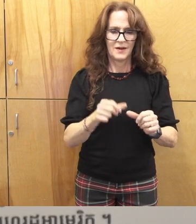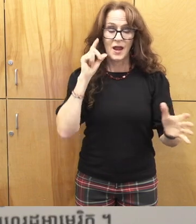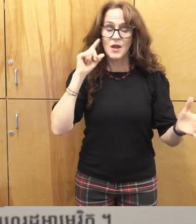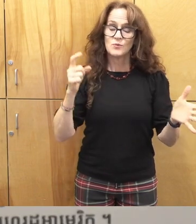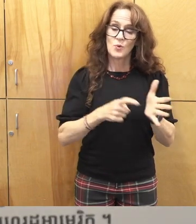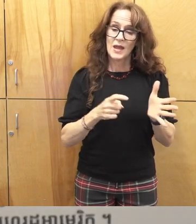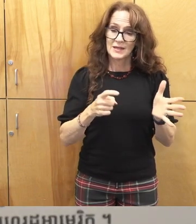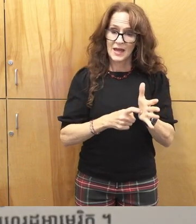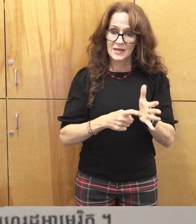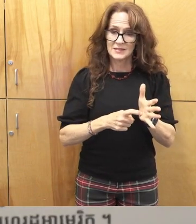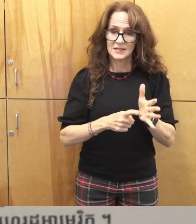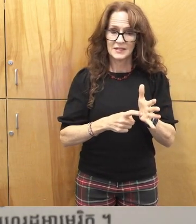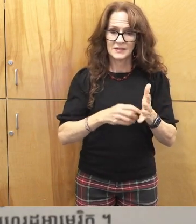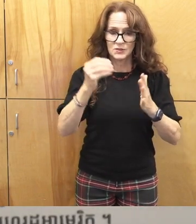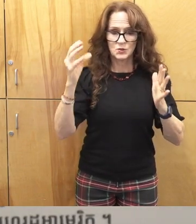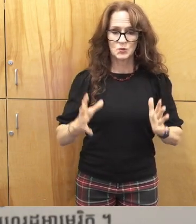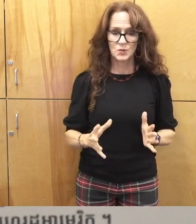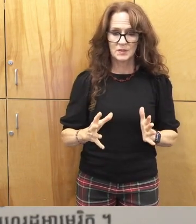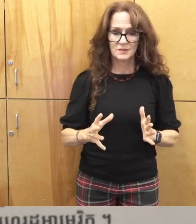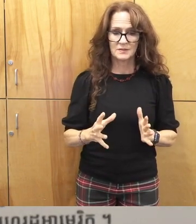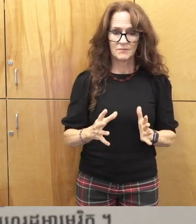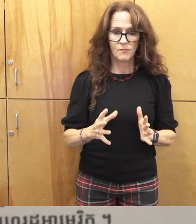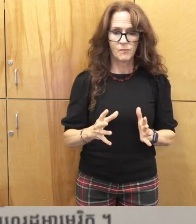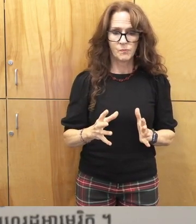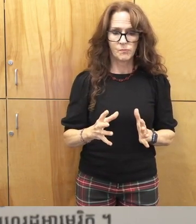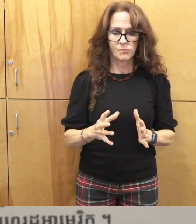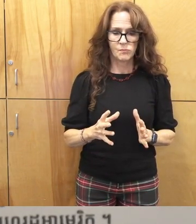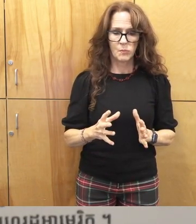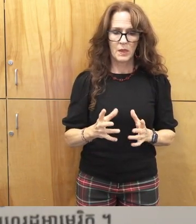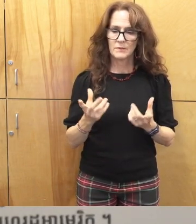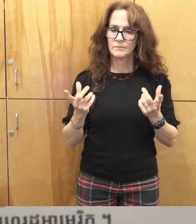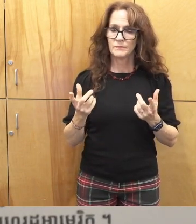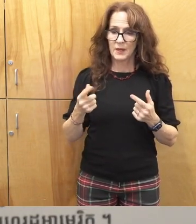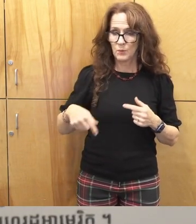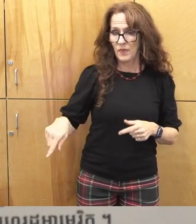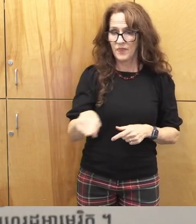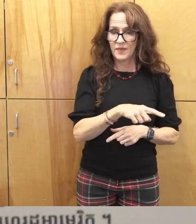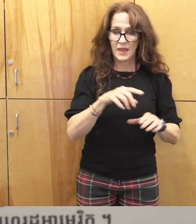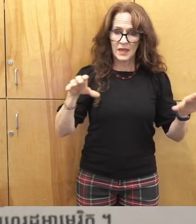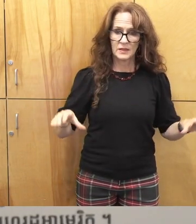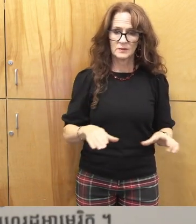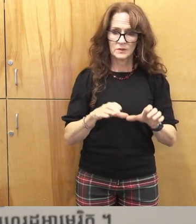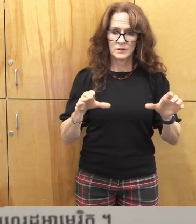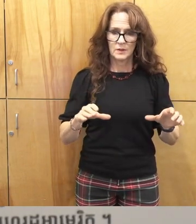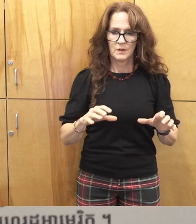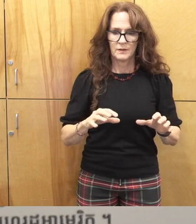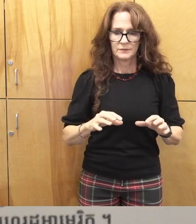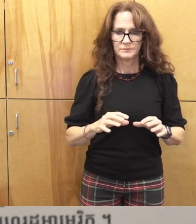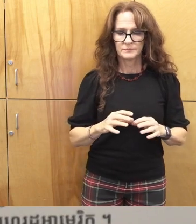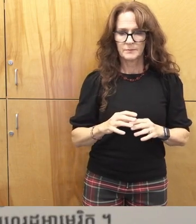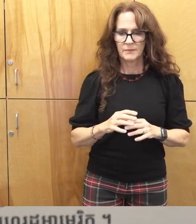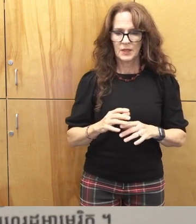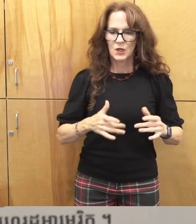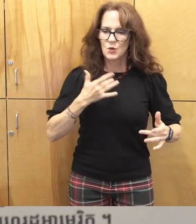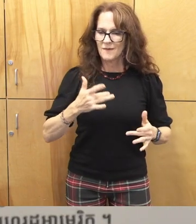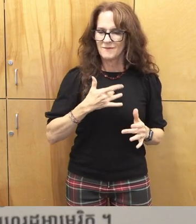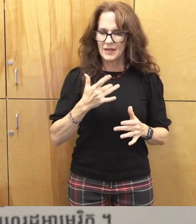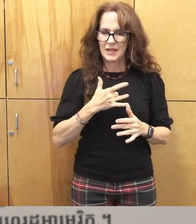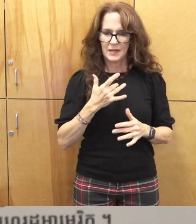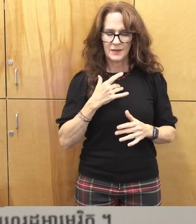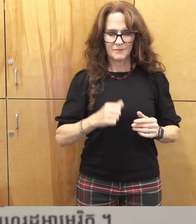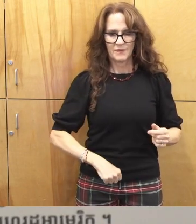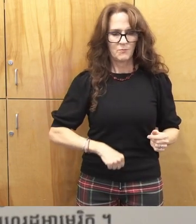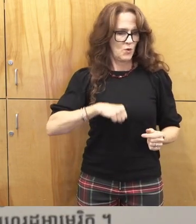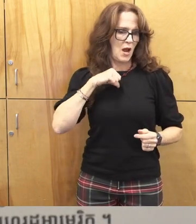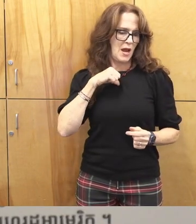recognizing the students and what they do, it was you could just feel the